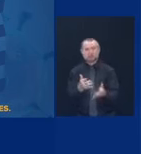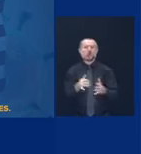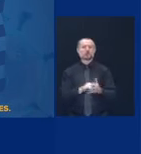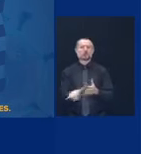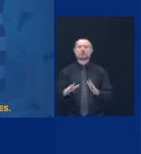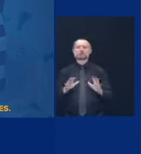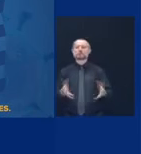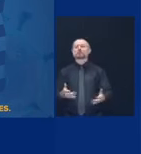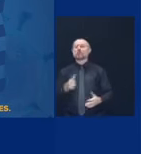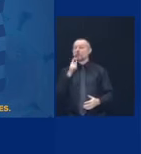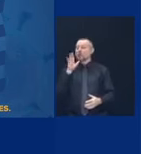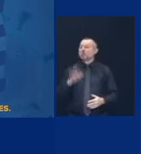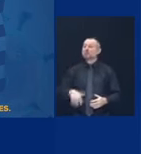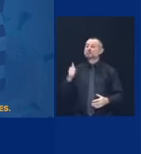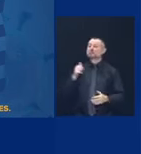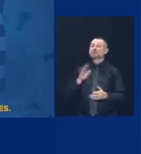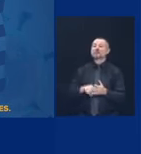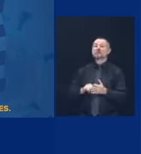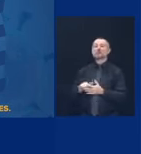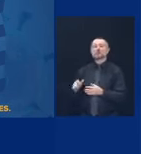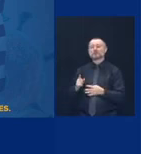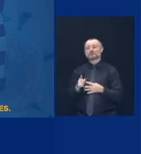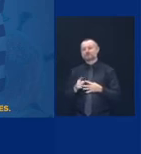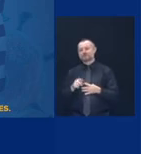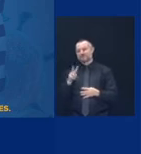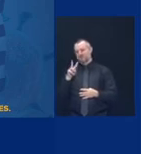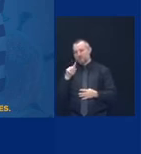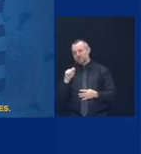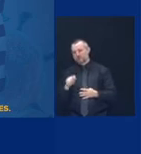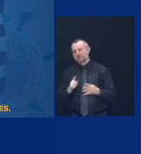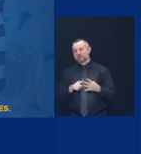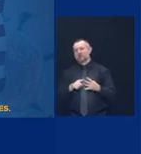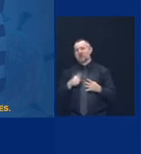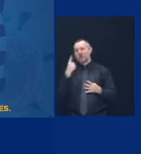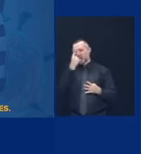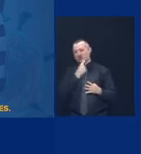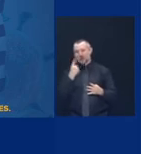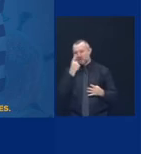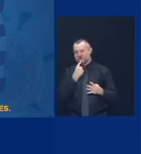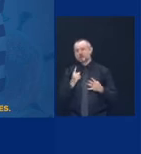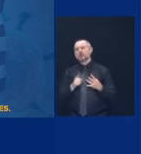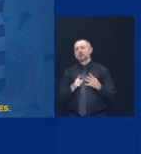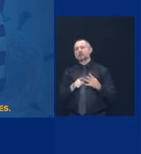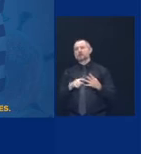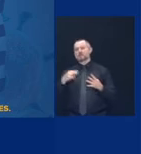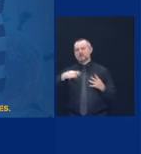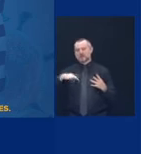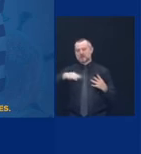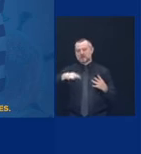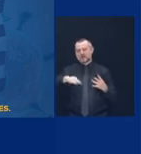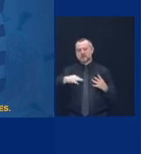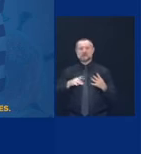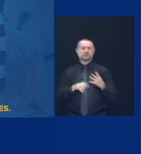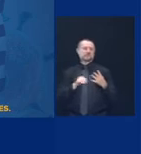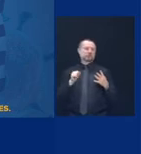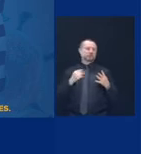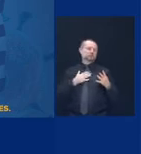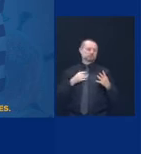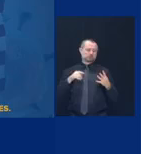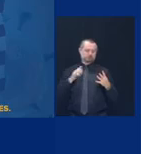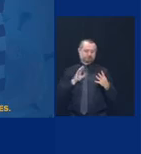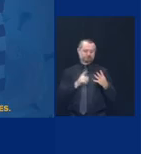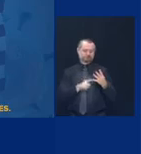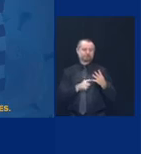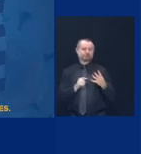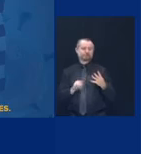rate, Vermont, Hawaii, and Maine. Beautiful states, all of them. But,